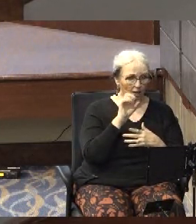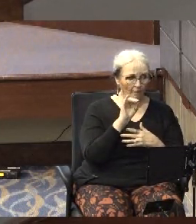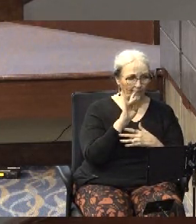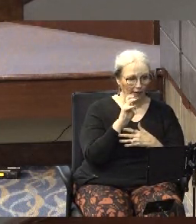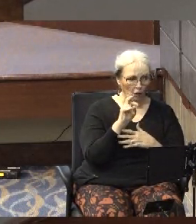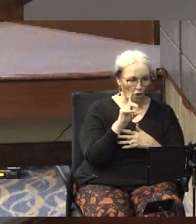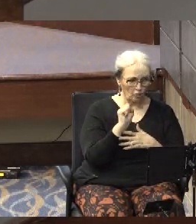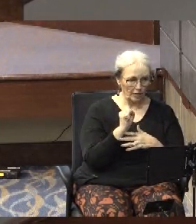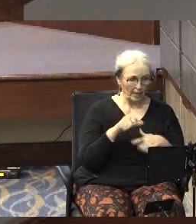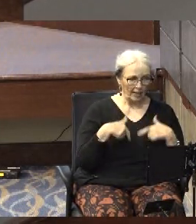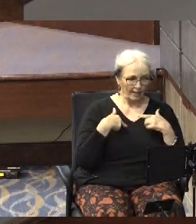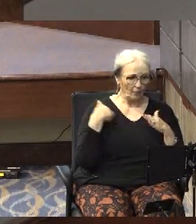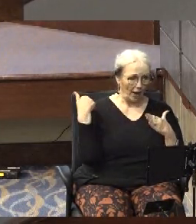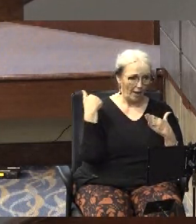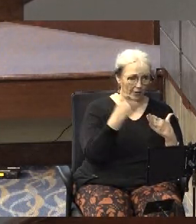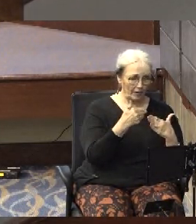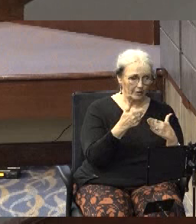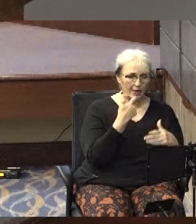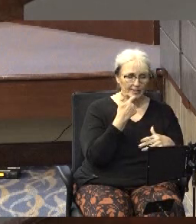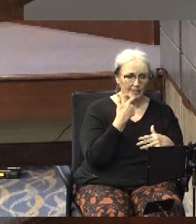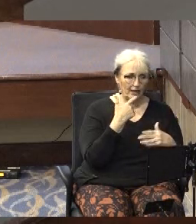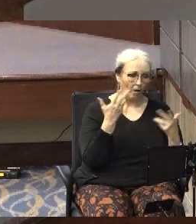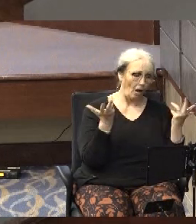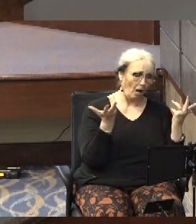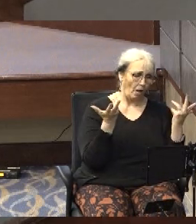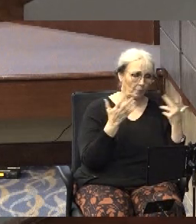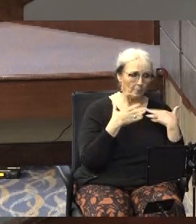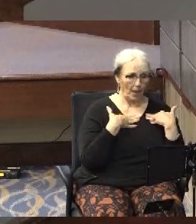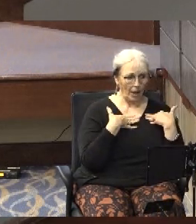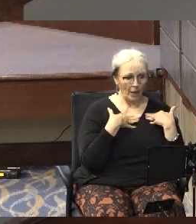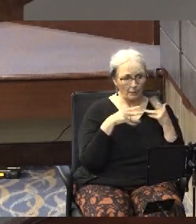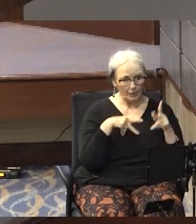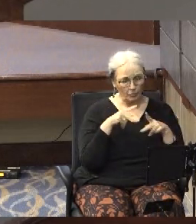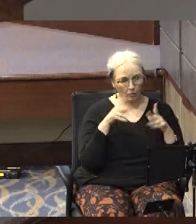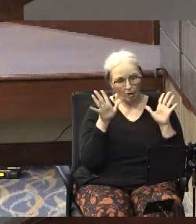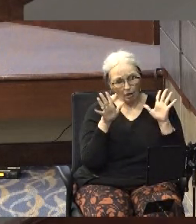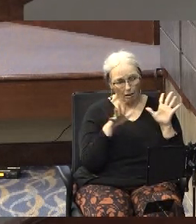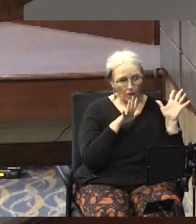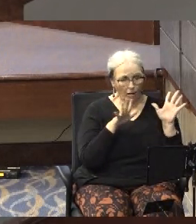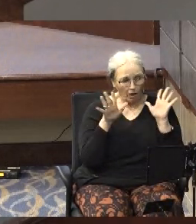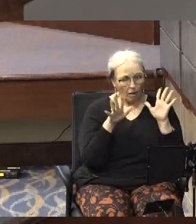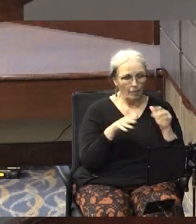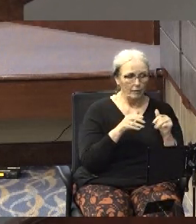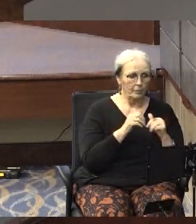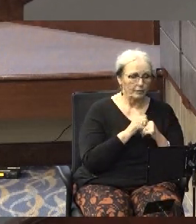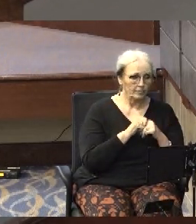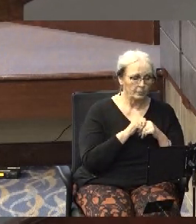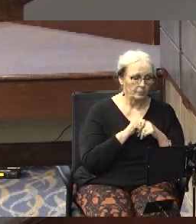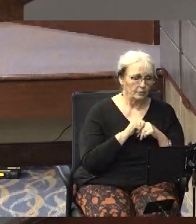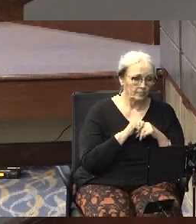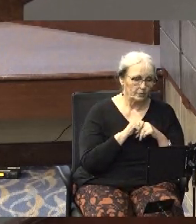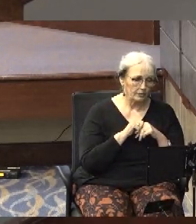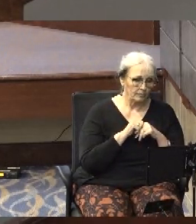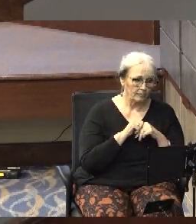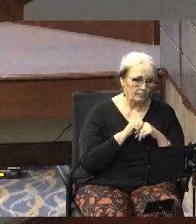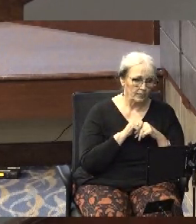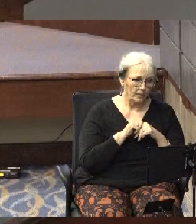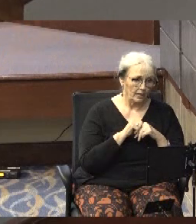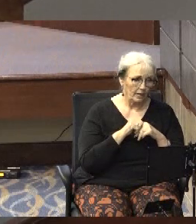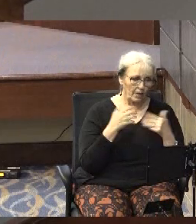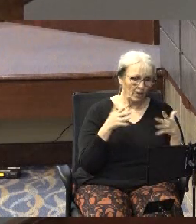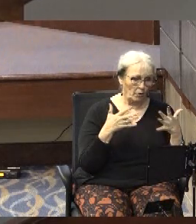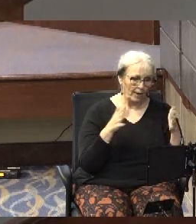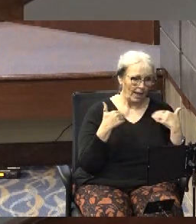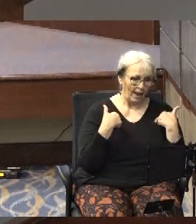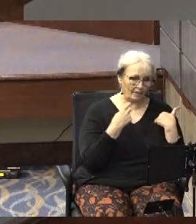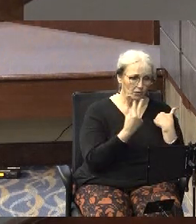from her. So for her to say, well, you know, my people, or as this church is okay, my kind of people, they already have two convicted